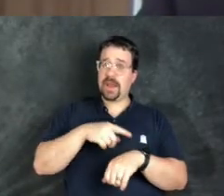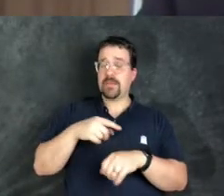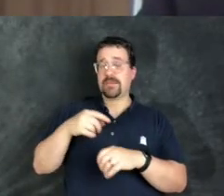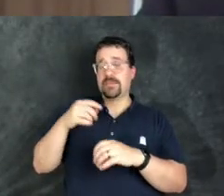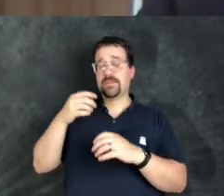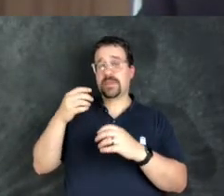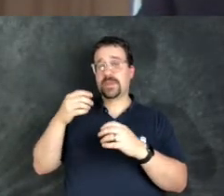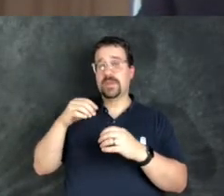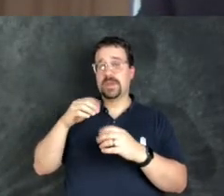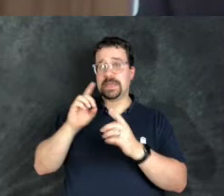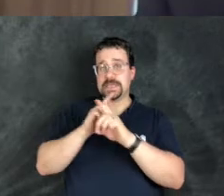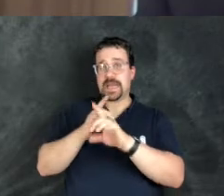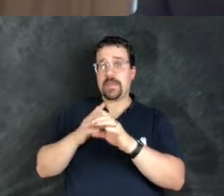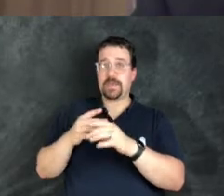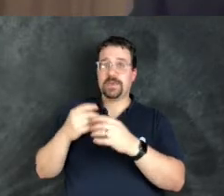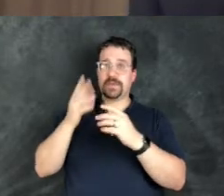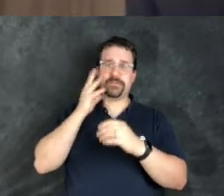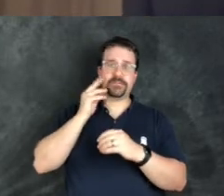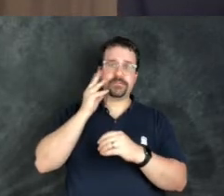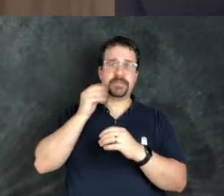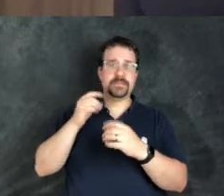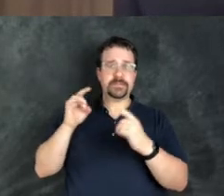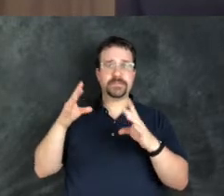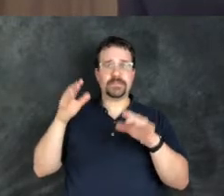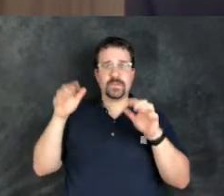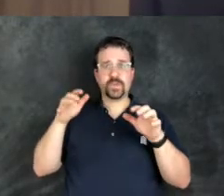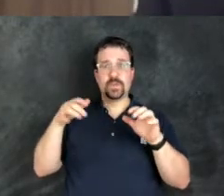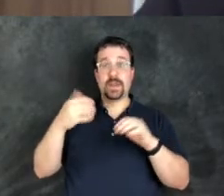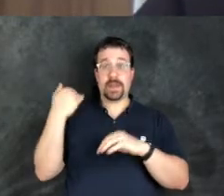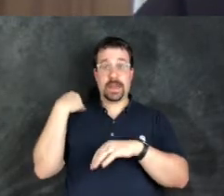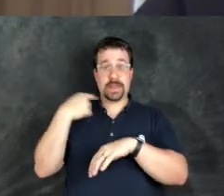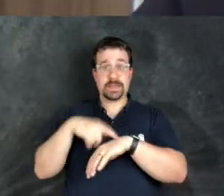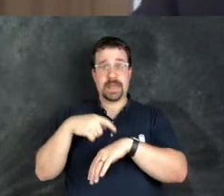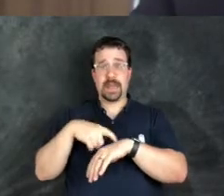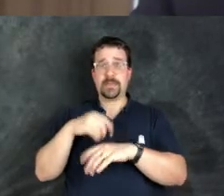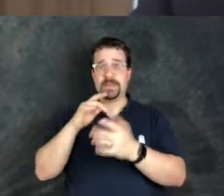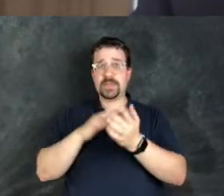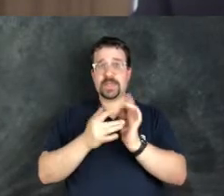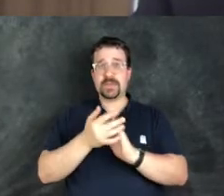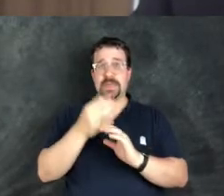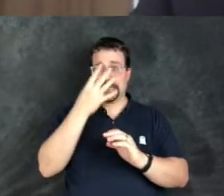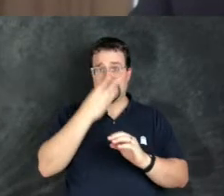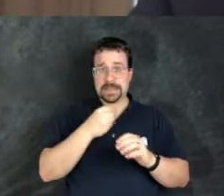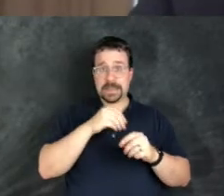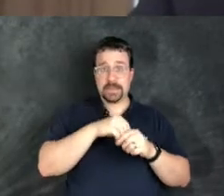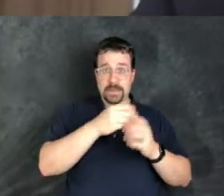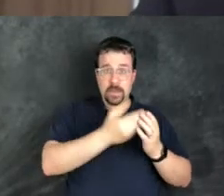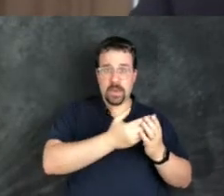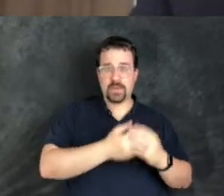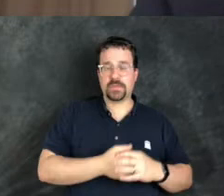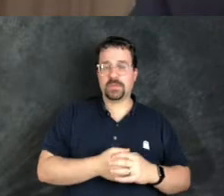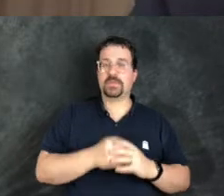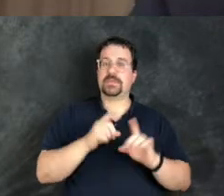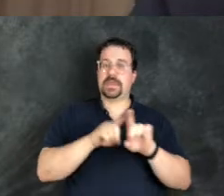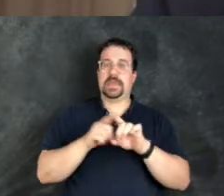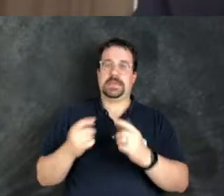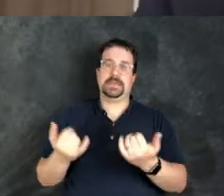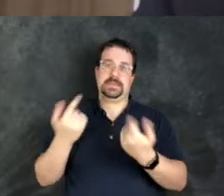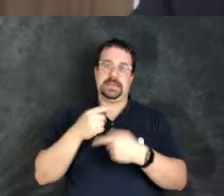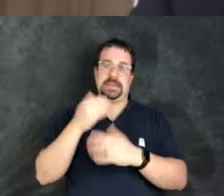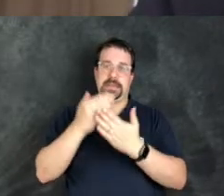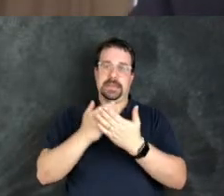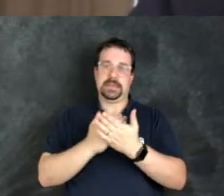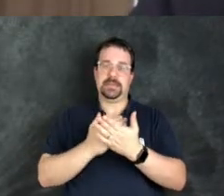weathered a terrible storm in a boat. The last time this happened, Jesus was asleep in the stern. Yet, like today's